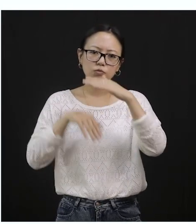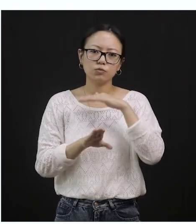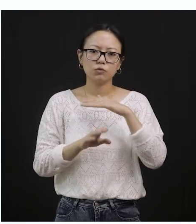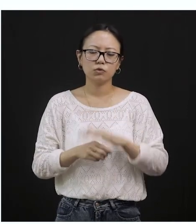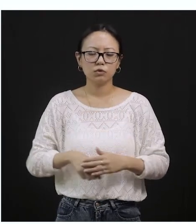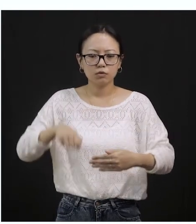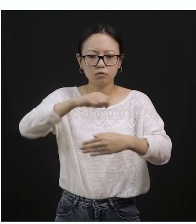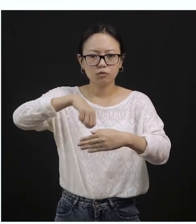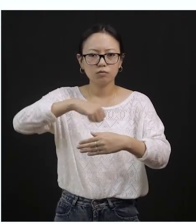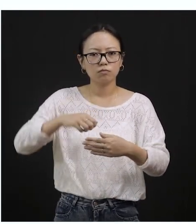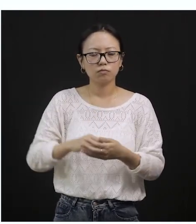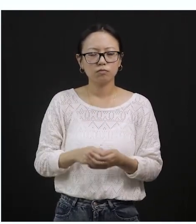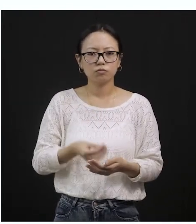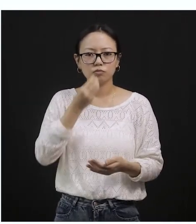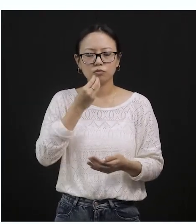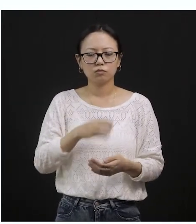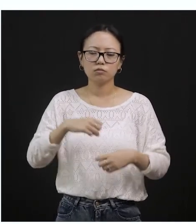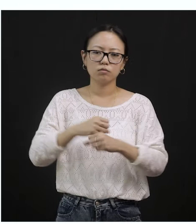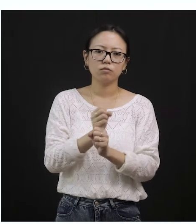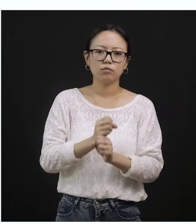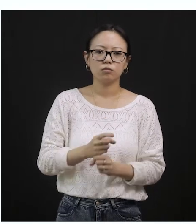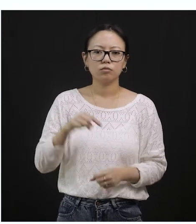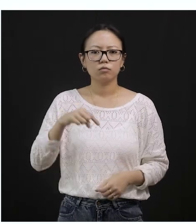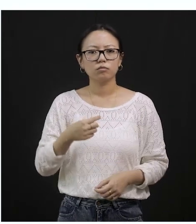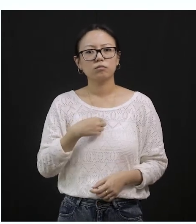am a chef. Yeah, I am a chef.